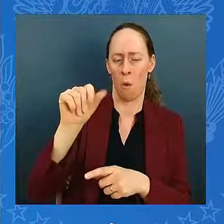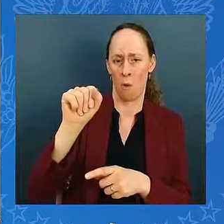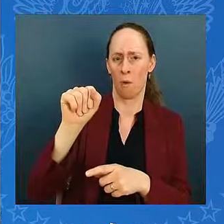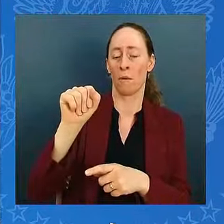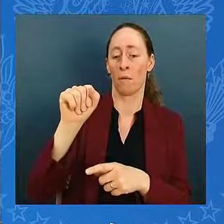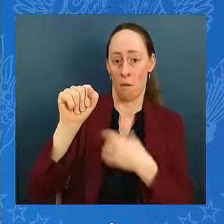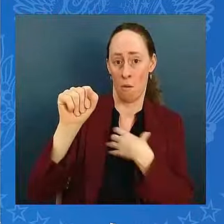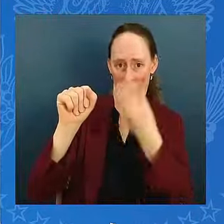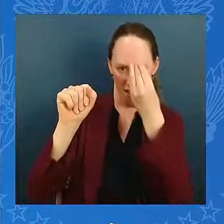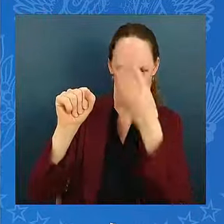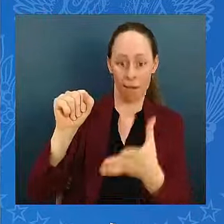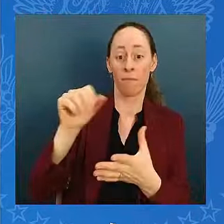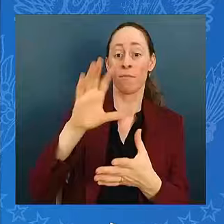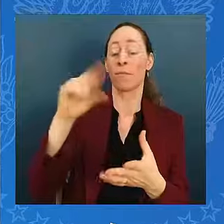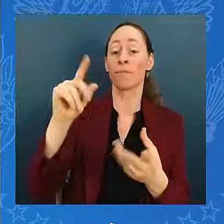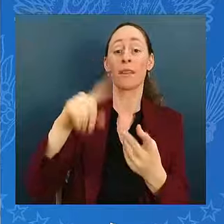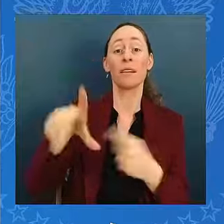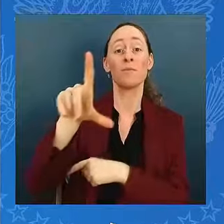Midge Purse.